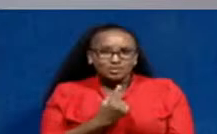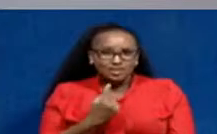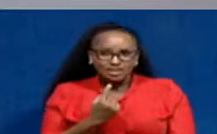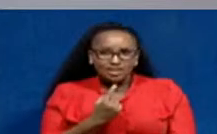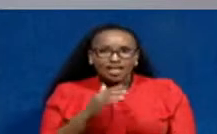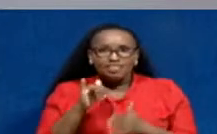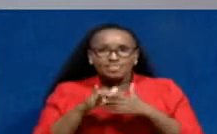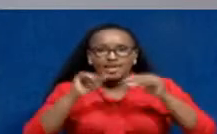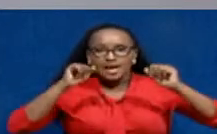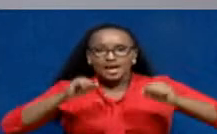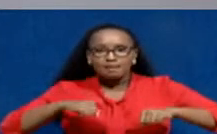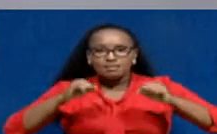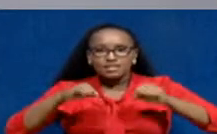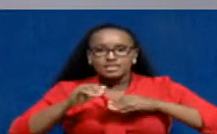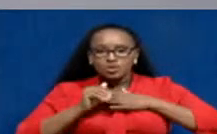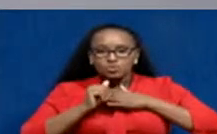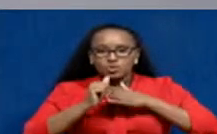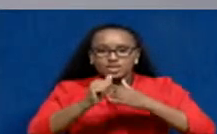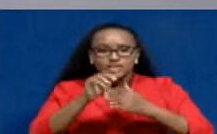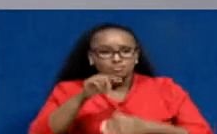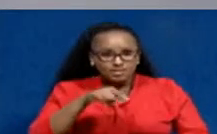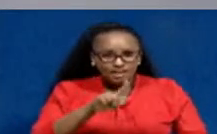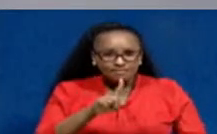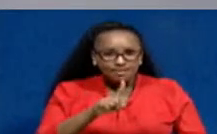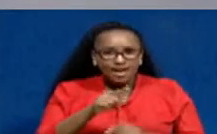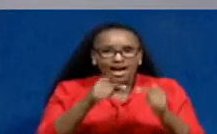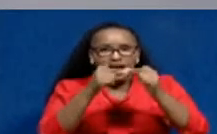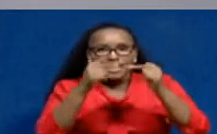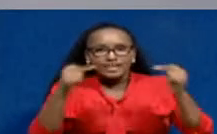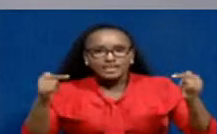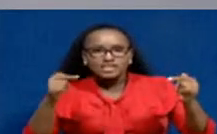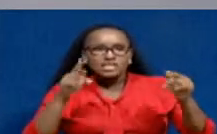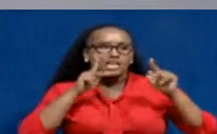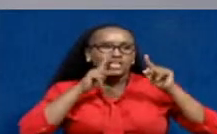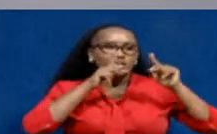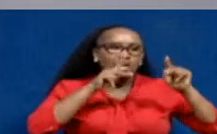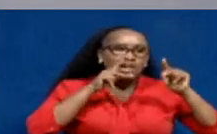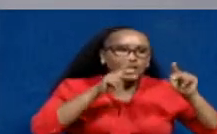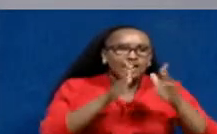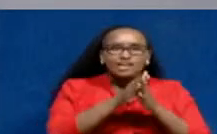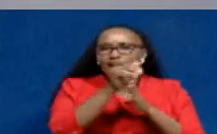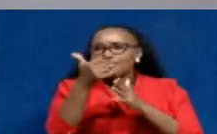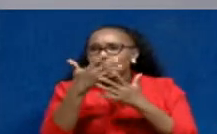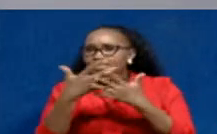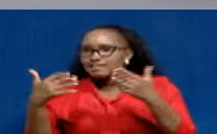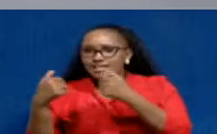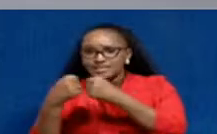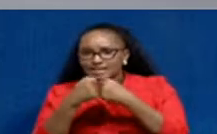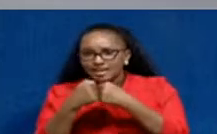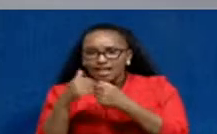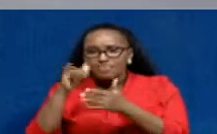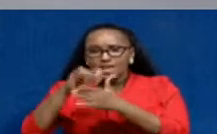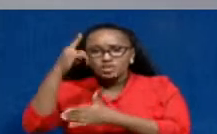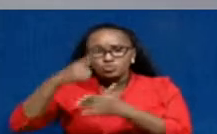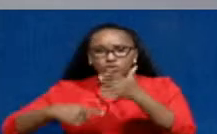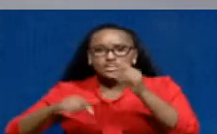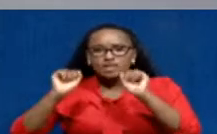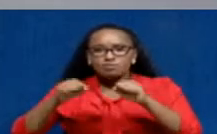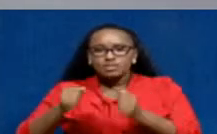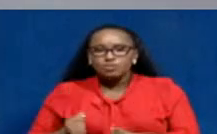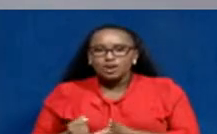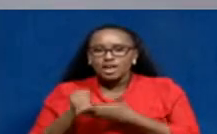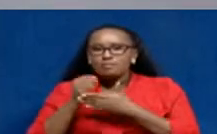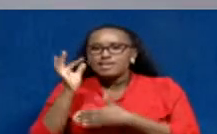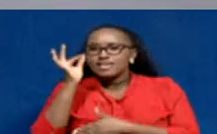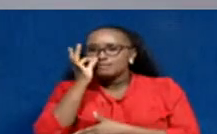This ability to lead himself against the noise and buzz is what brought Mzee Kibaki